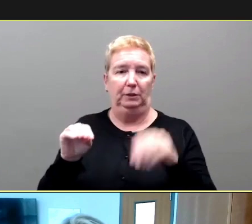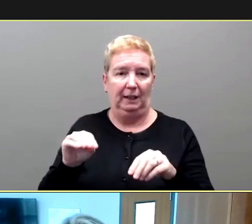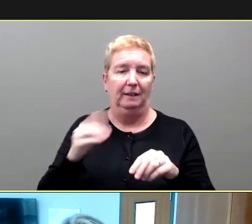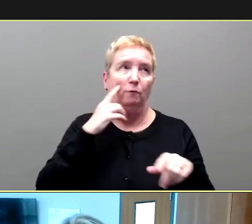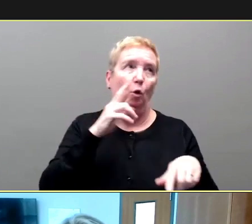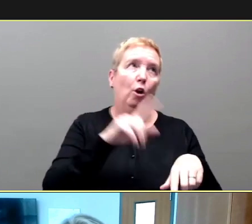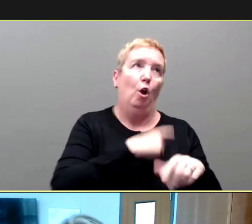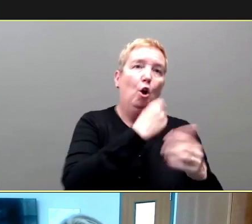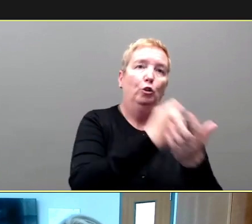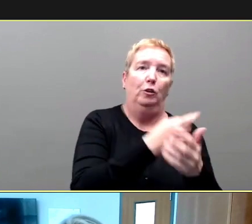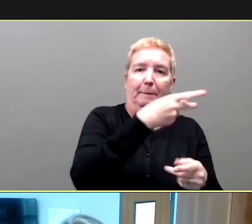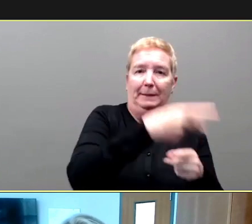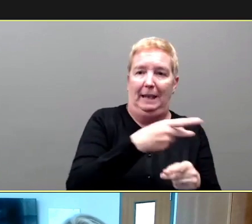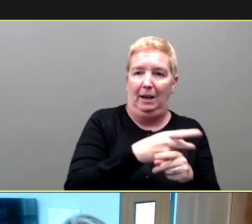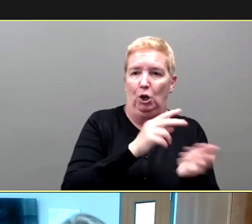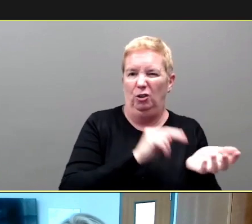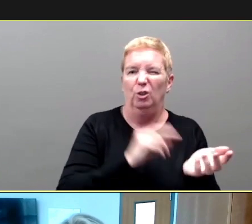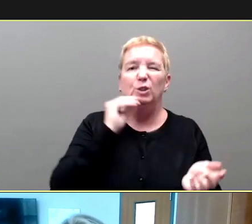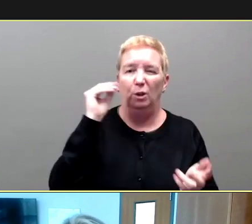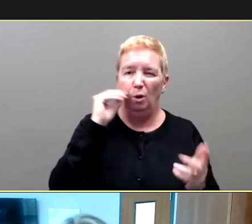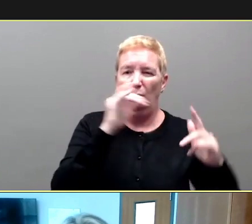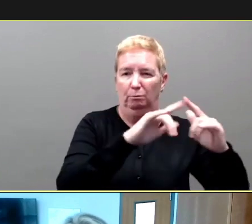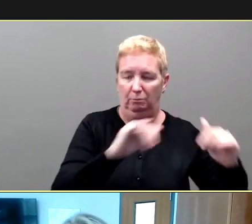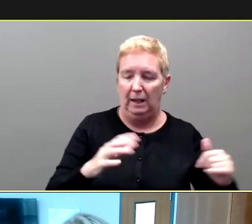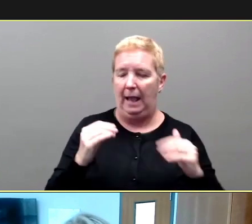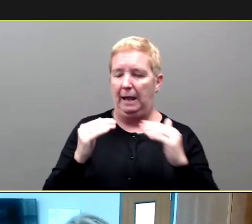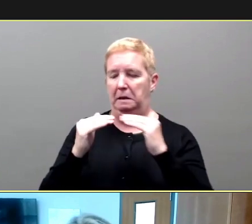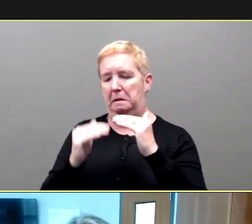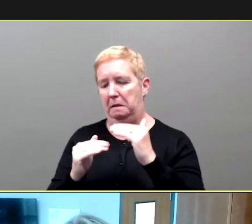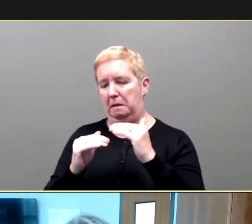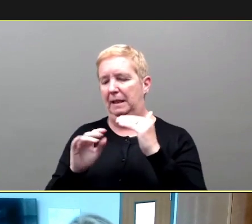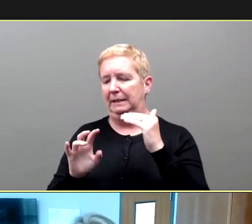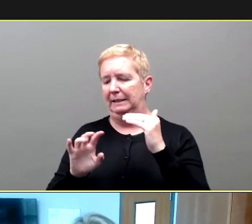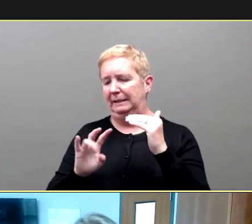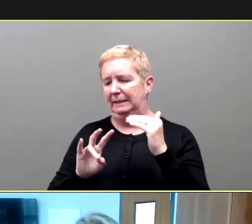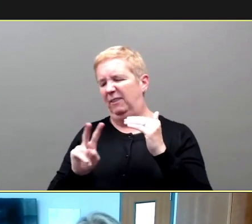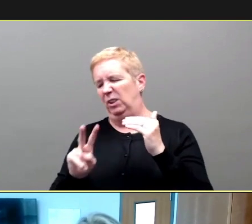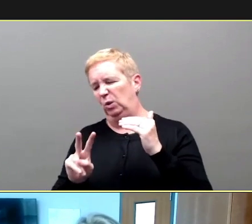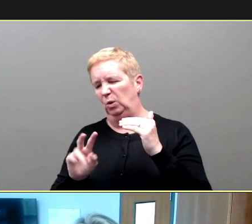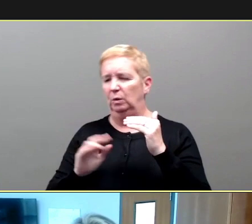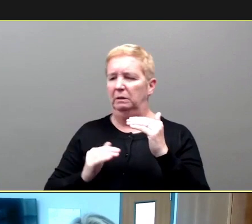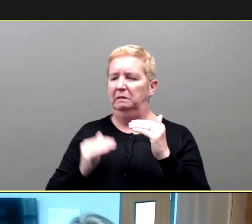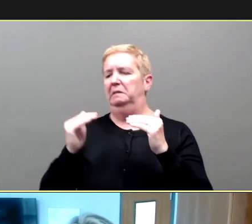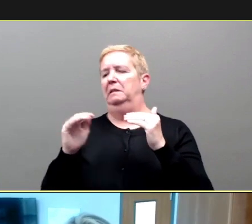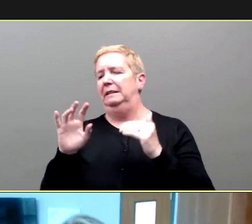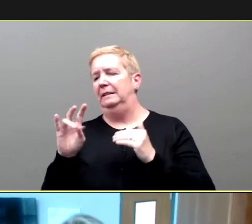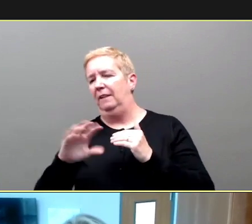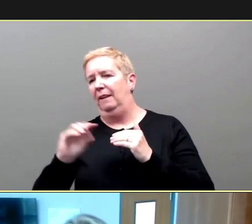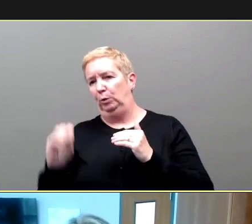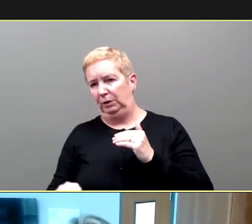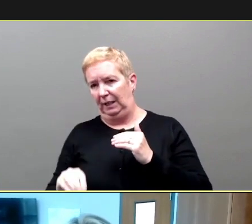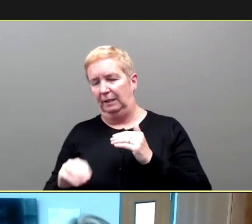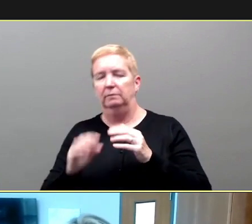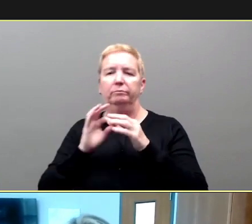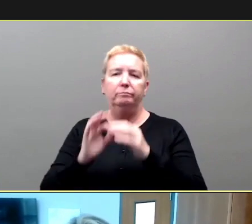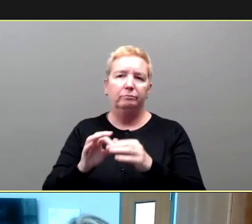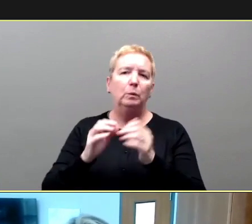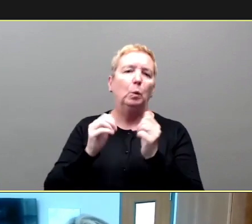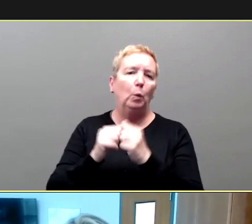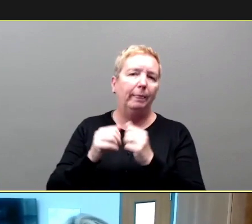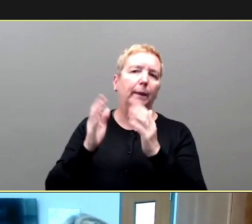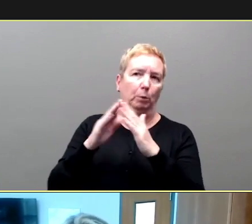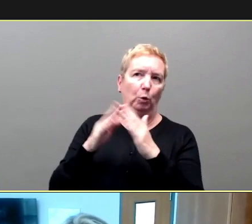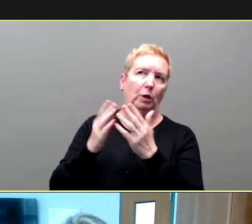care facilities, and under 80%, about 72 to 75% in terms of the community and our